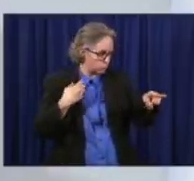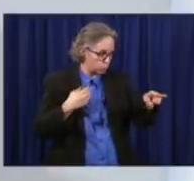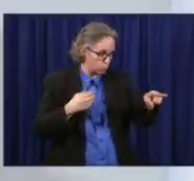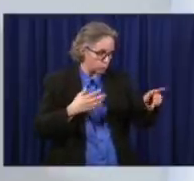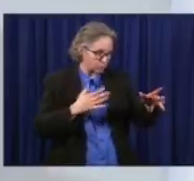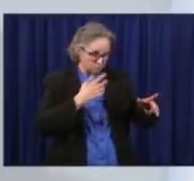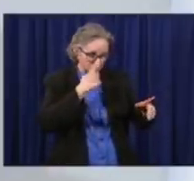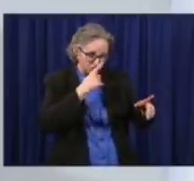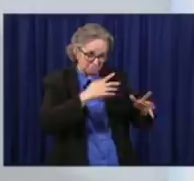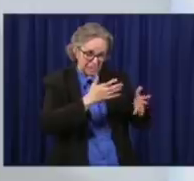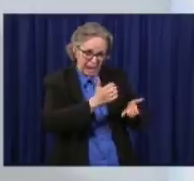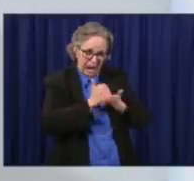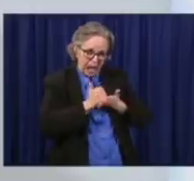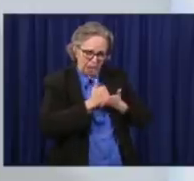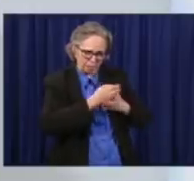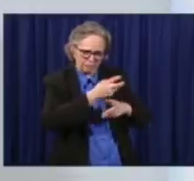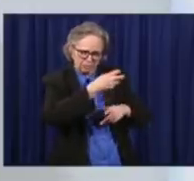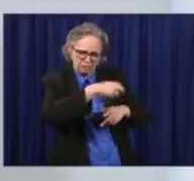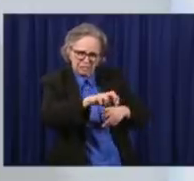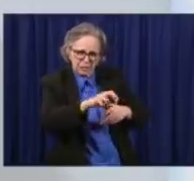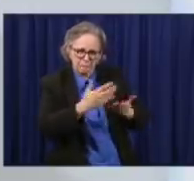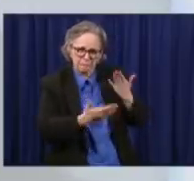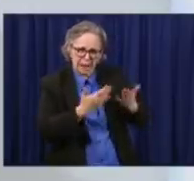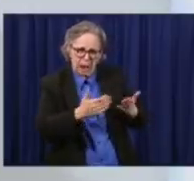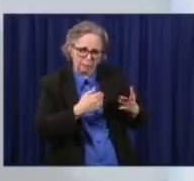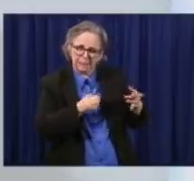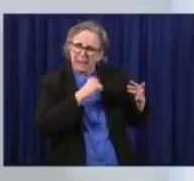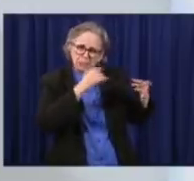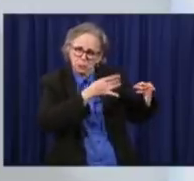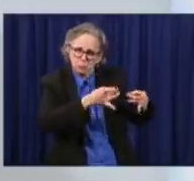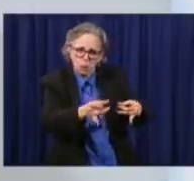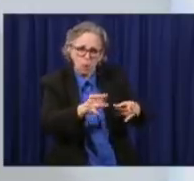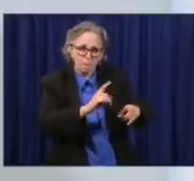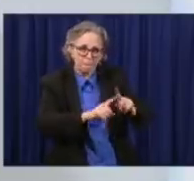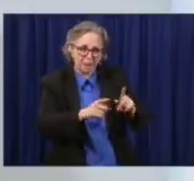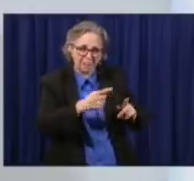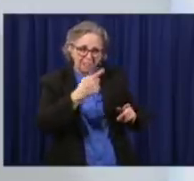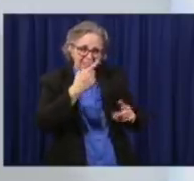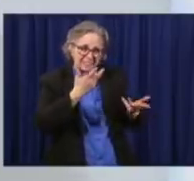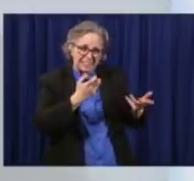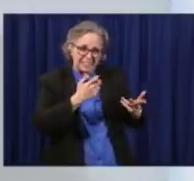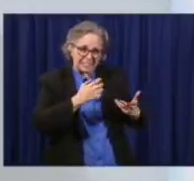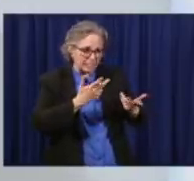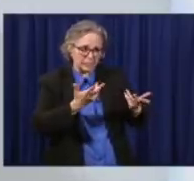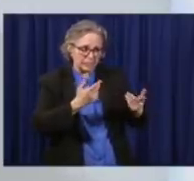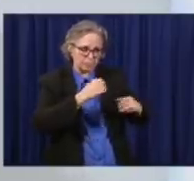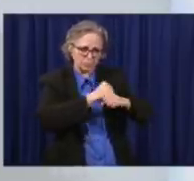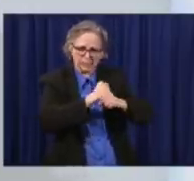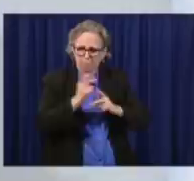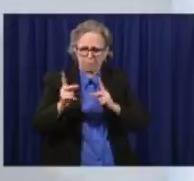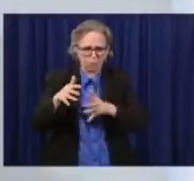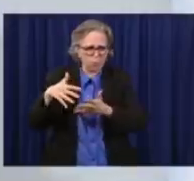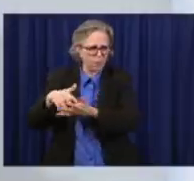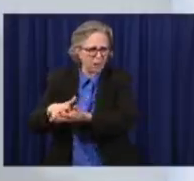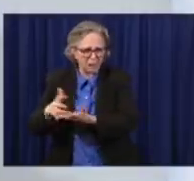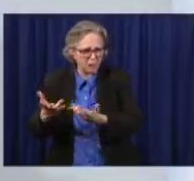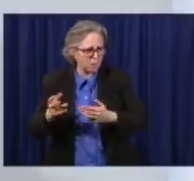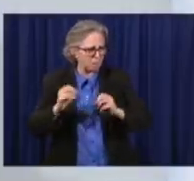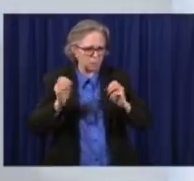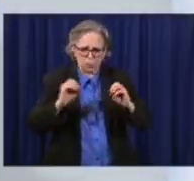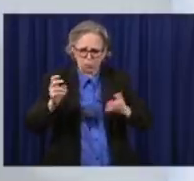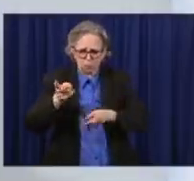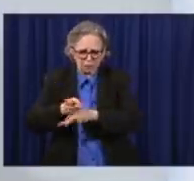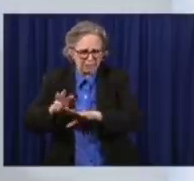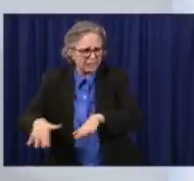a number of reasons that you want to protect people who are perhaps vulnerable, people who don't have that child care, as I mentioned, and you need to